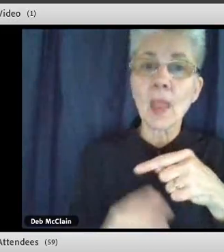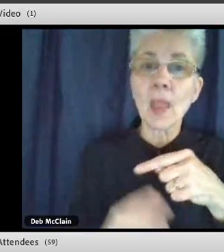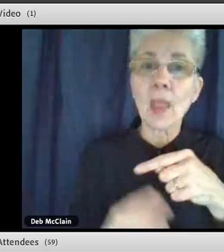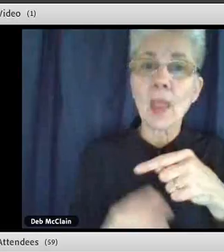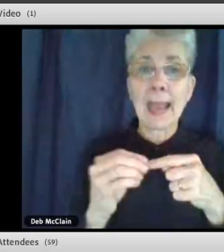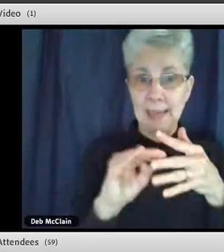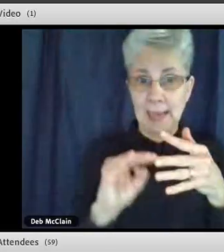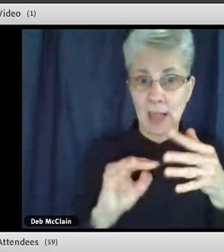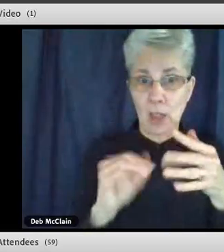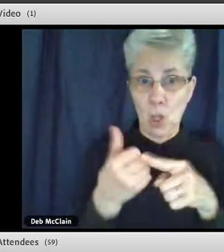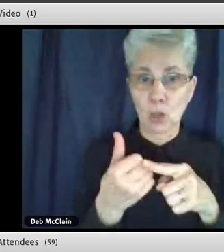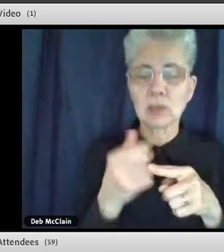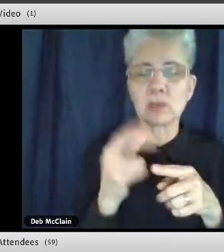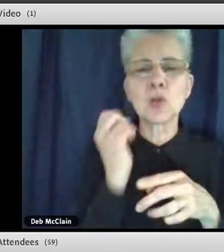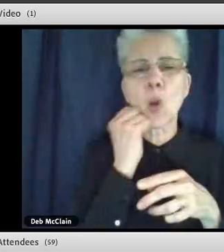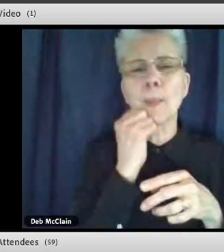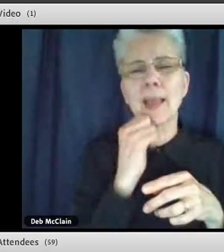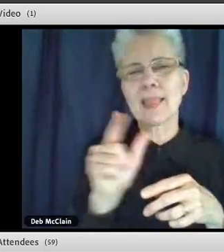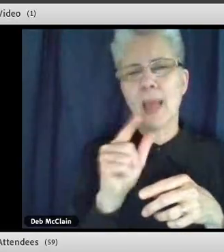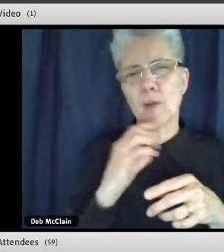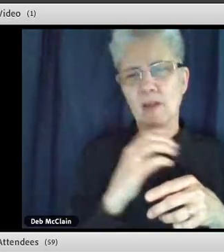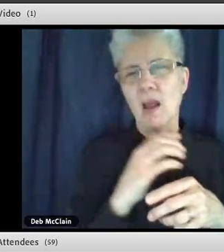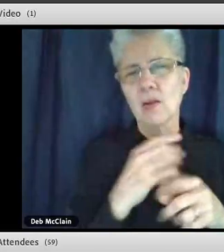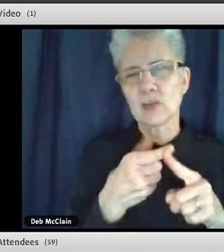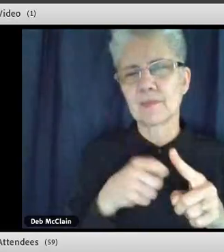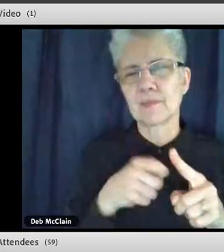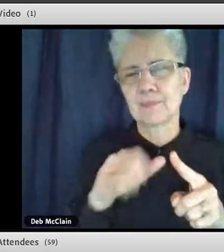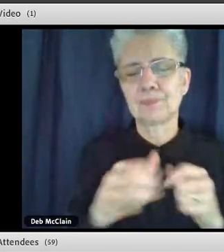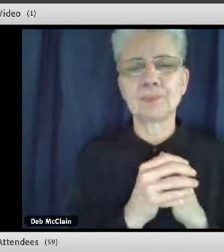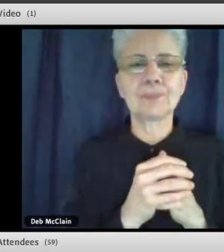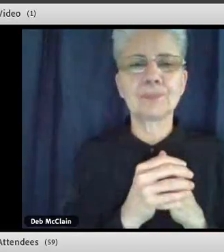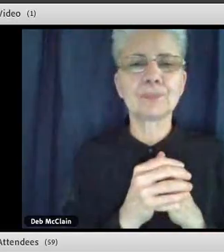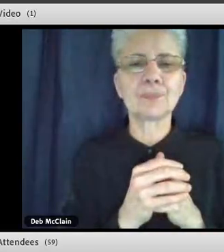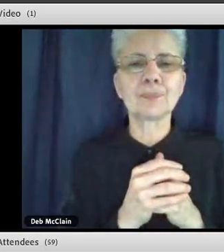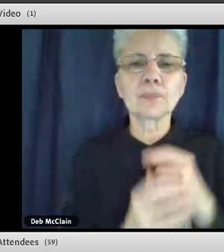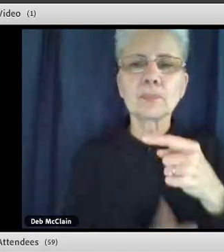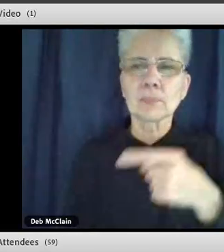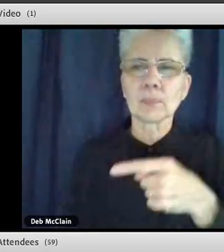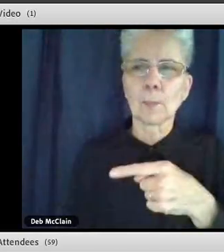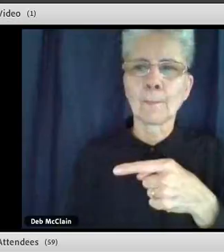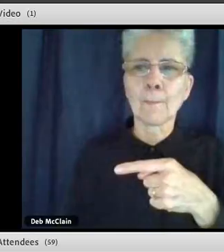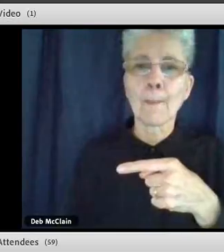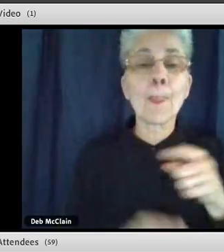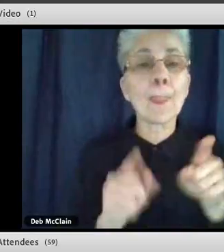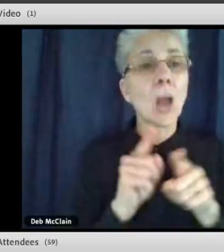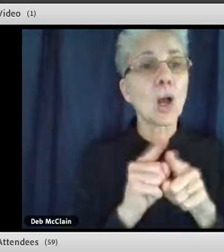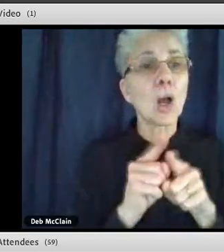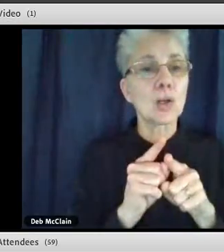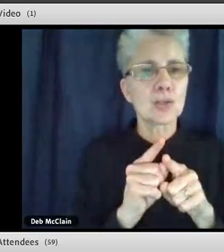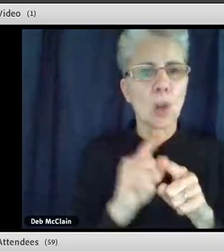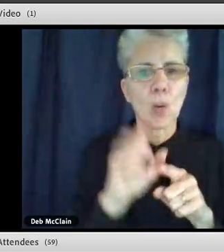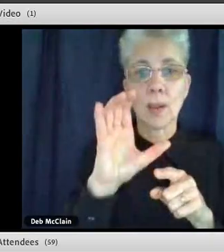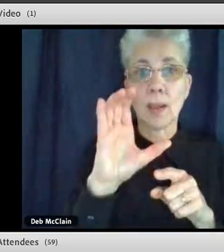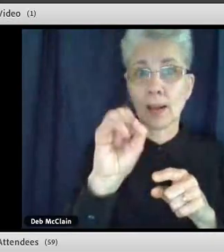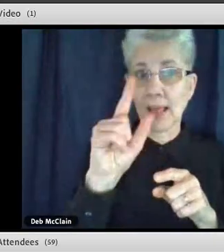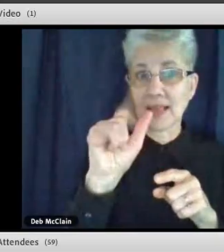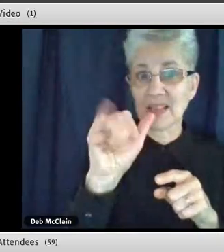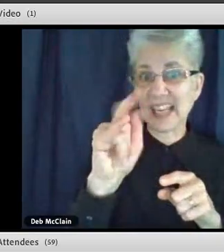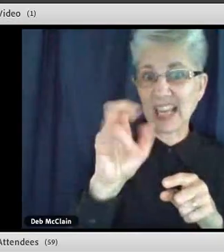it's usually Library of Congress subject headings. Okay. And also classification systems. Okay,